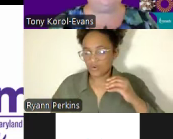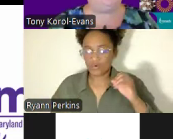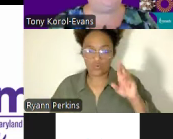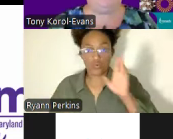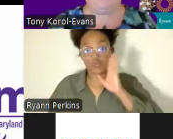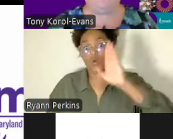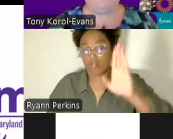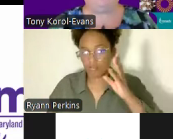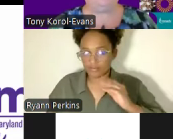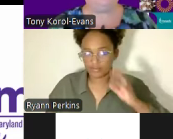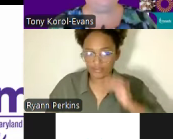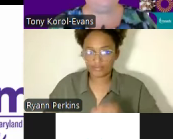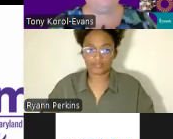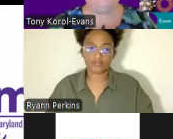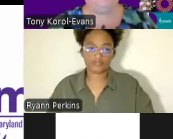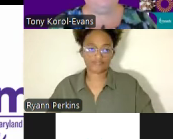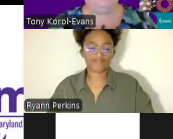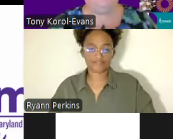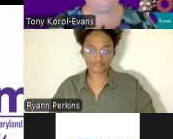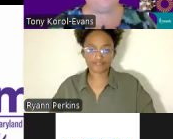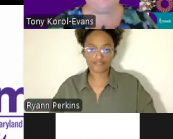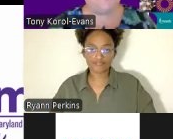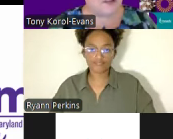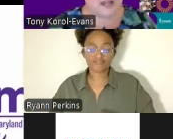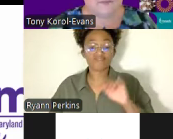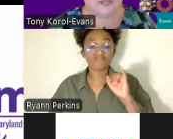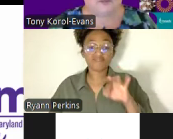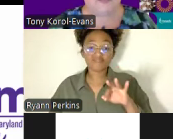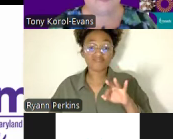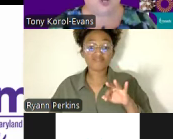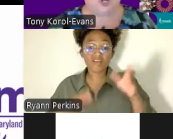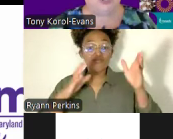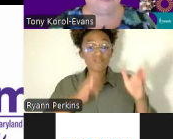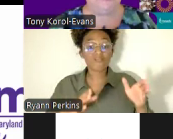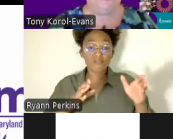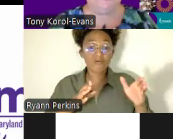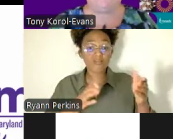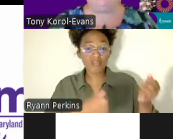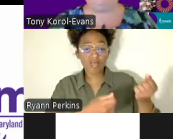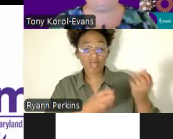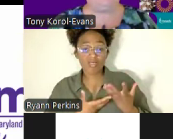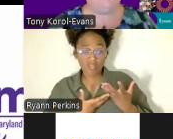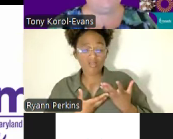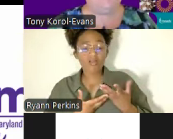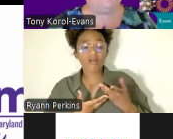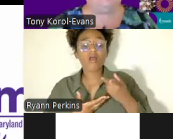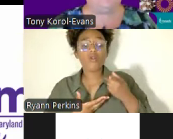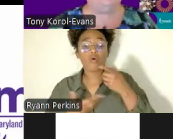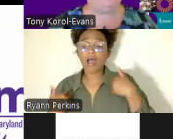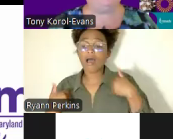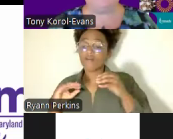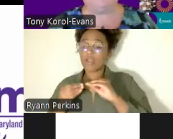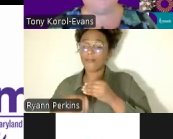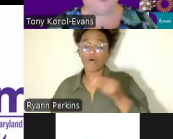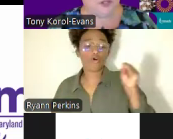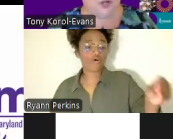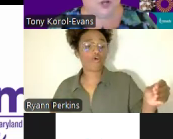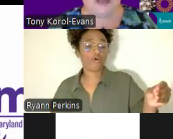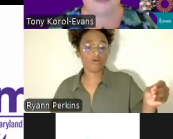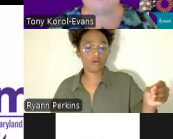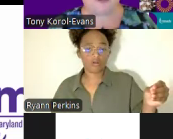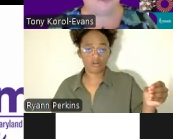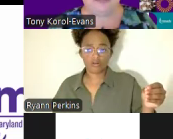give somebody a phone number, there's a chance they're not even going to make the call. And if the person doesn't answer right away, the chance that they're